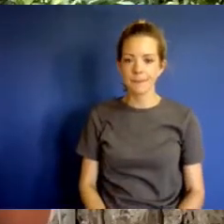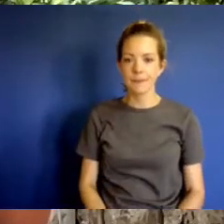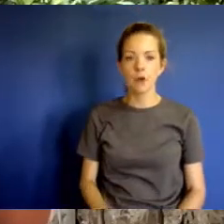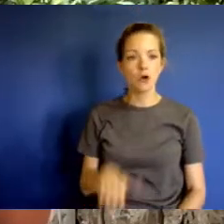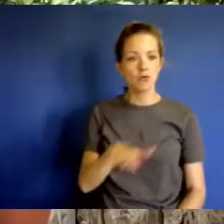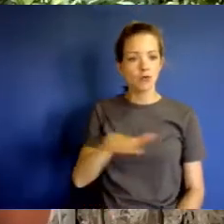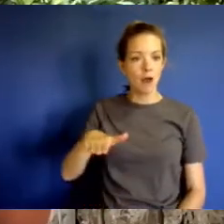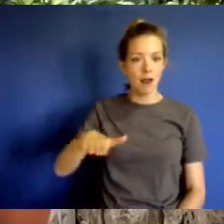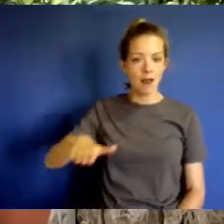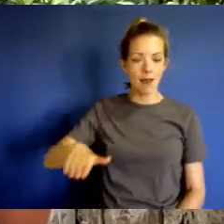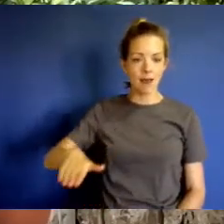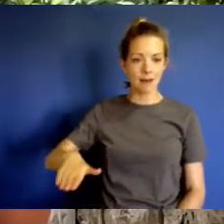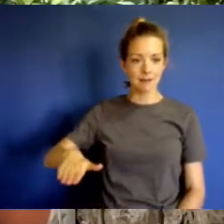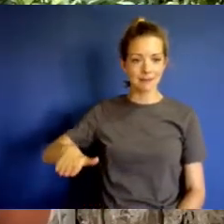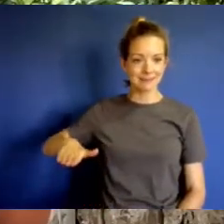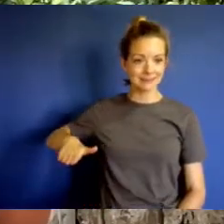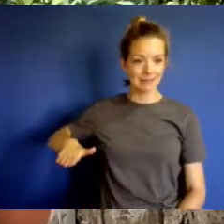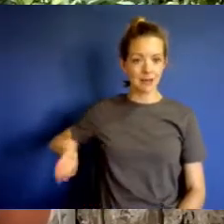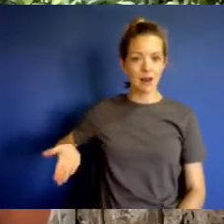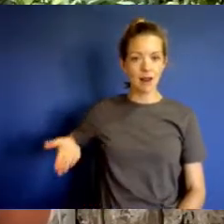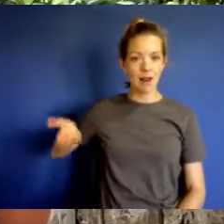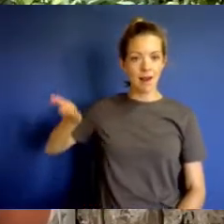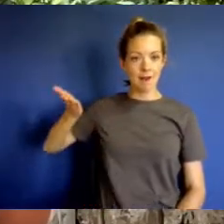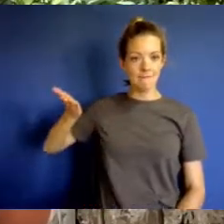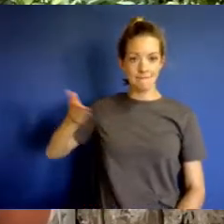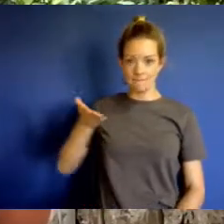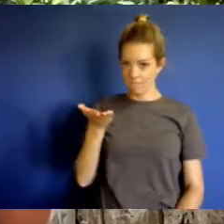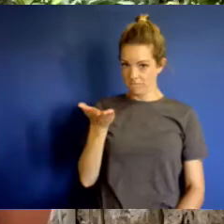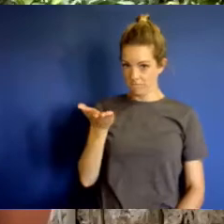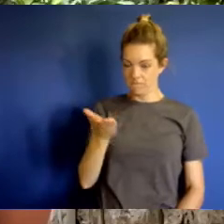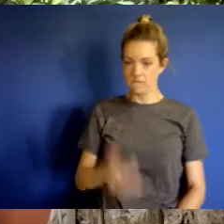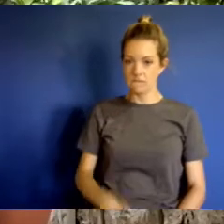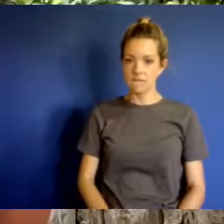You're going to extend the right leg and lift it this time.